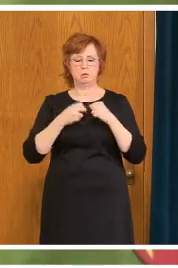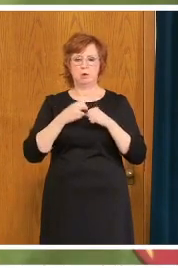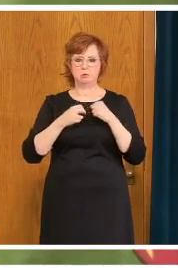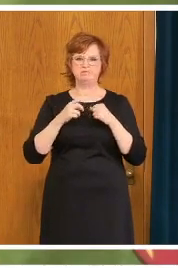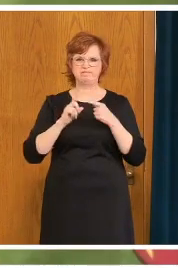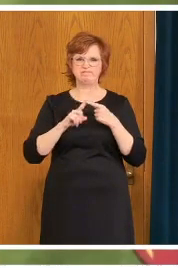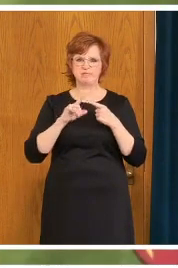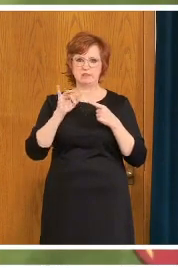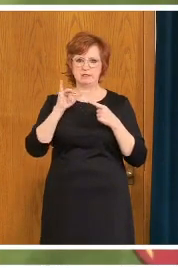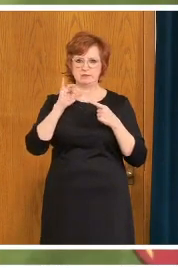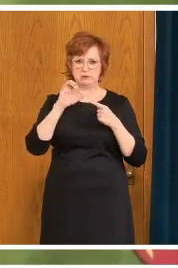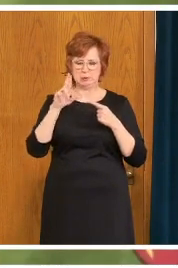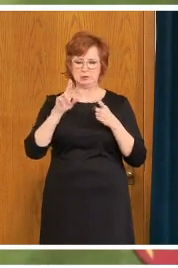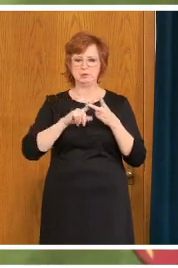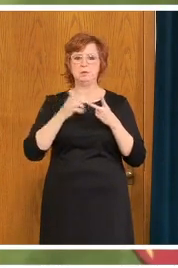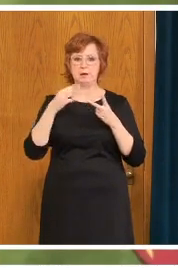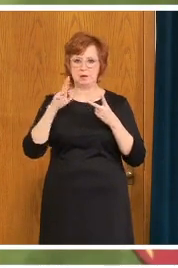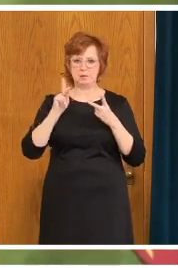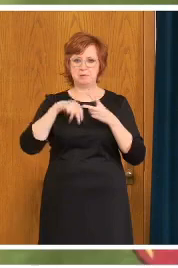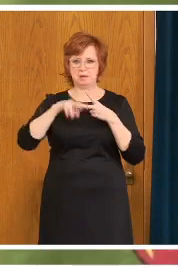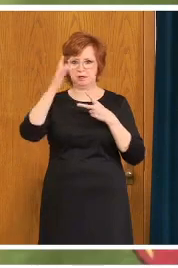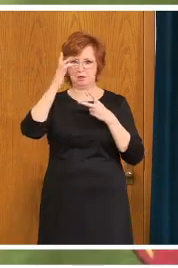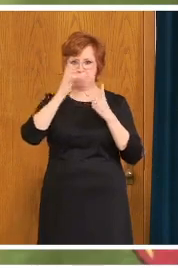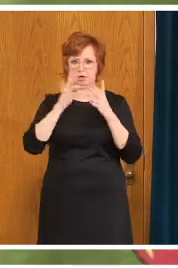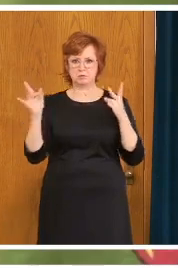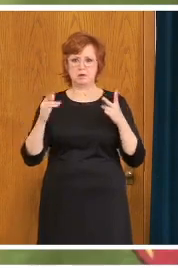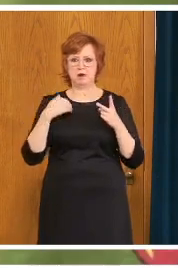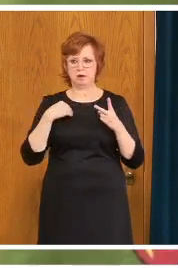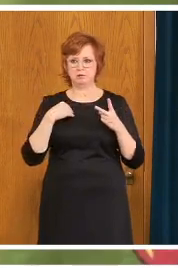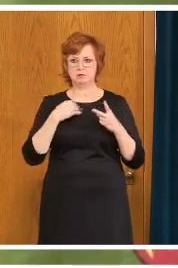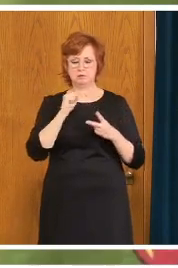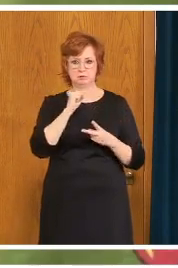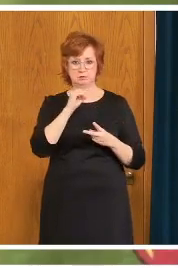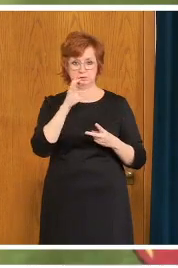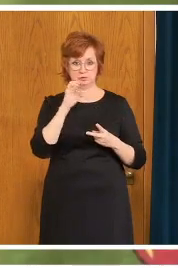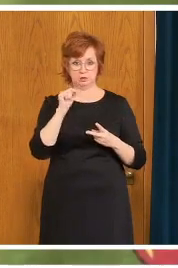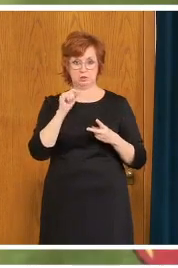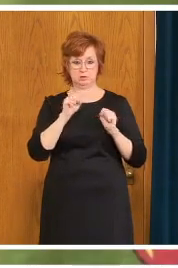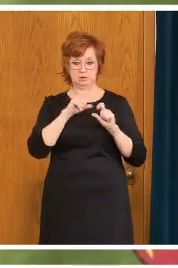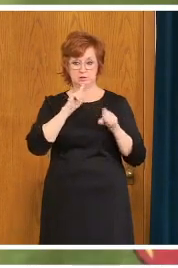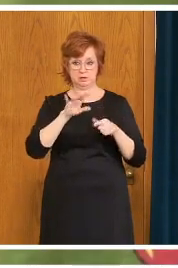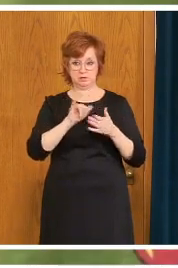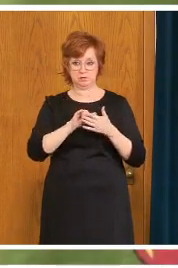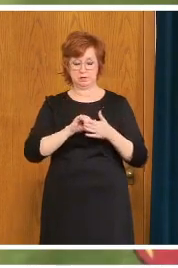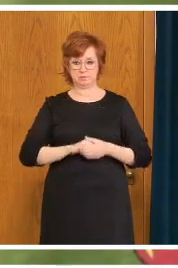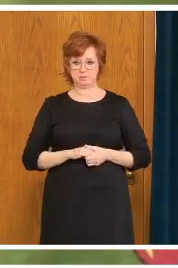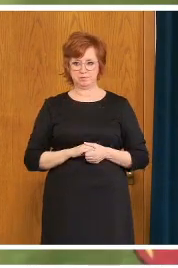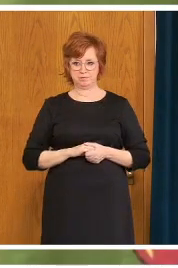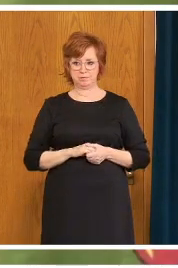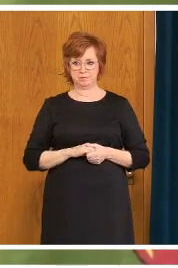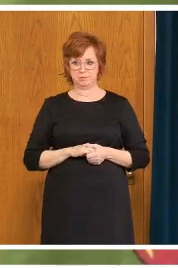ICU, but Scott, I'll get you to touch on the capacity, where we're at, and what we have.